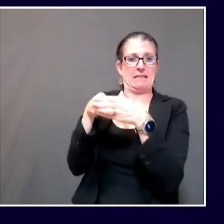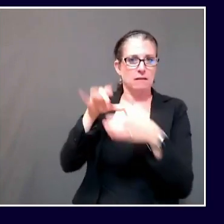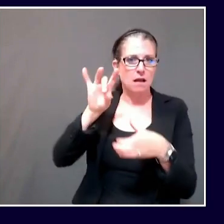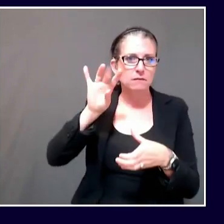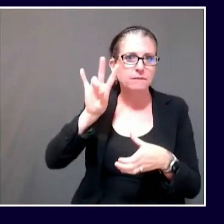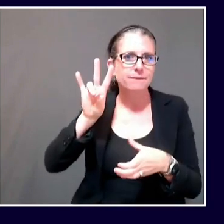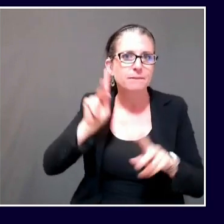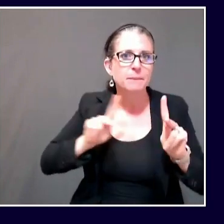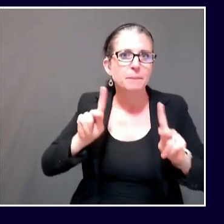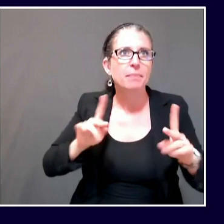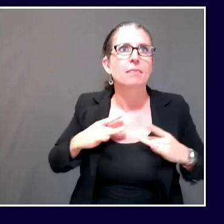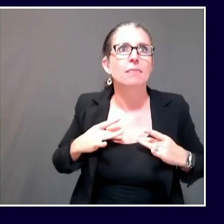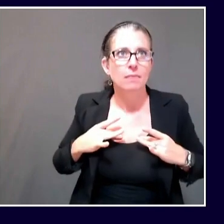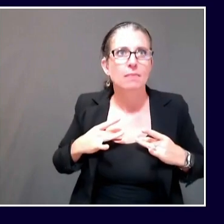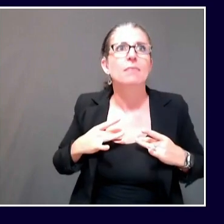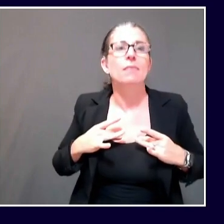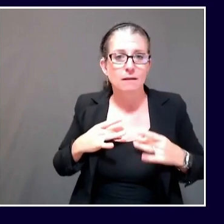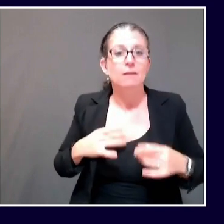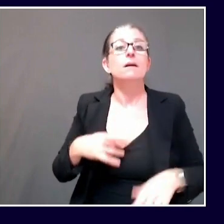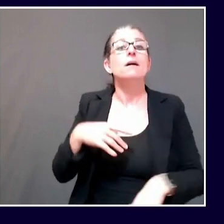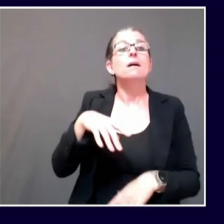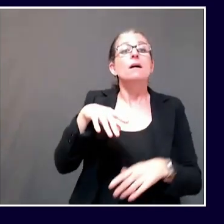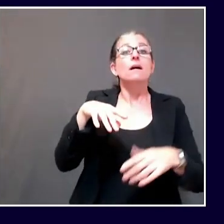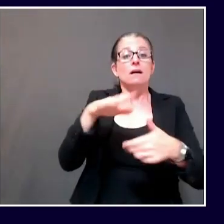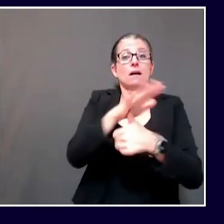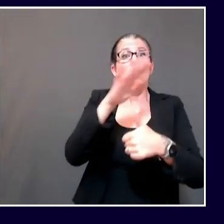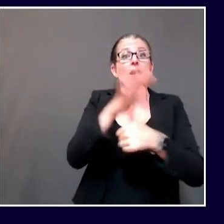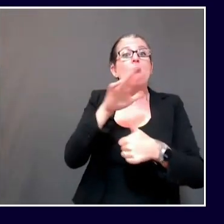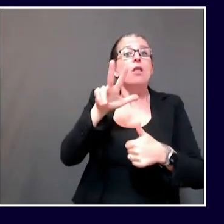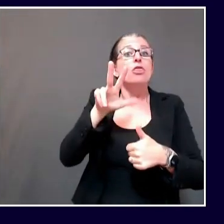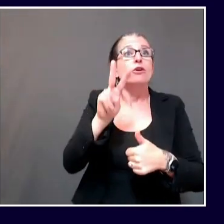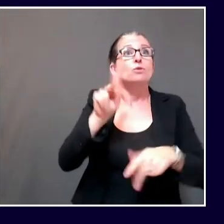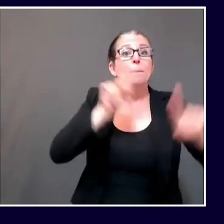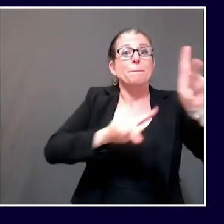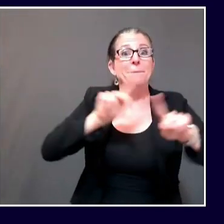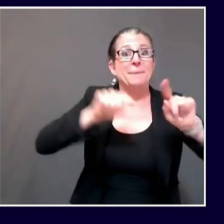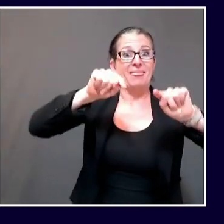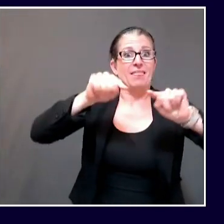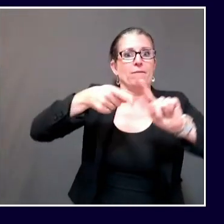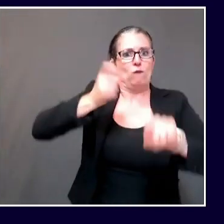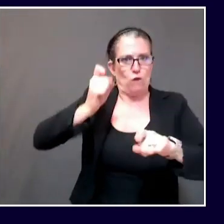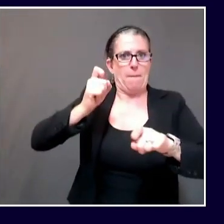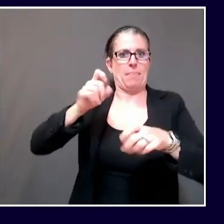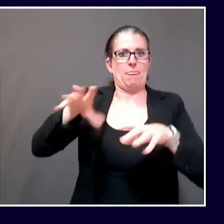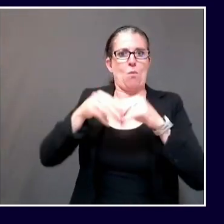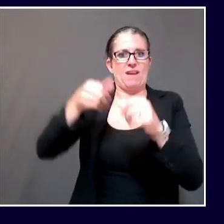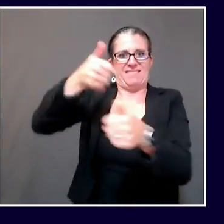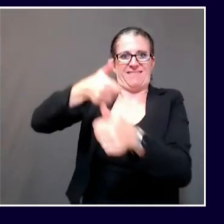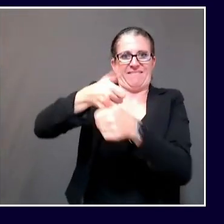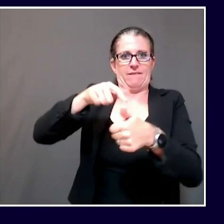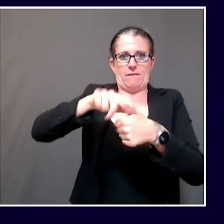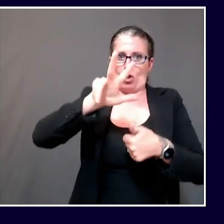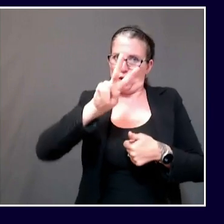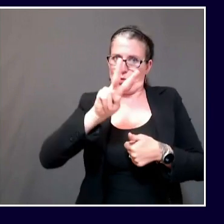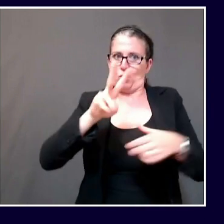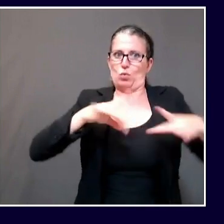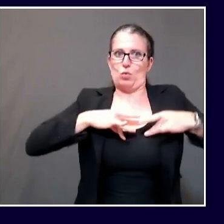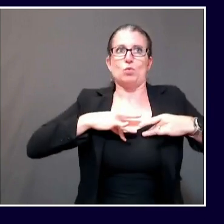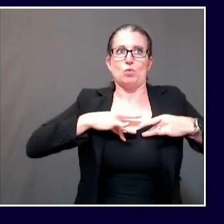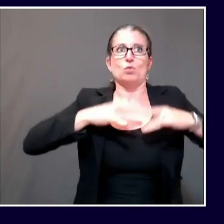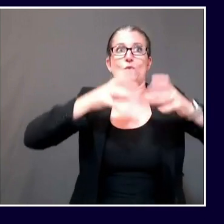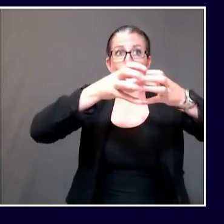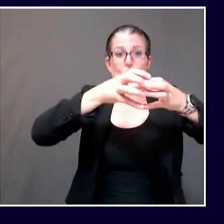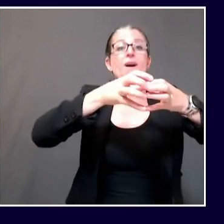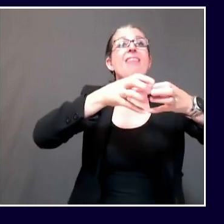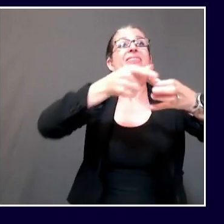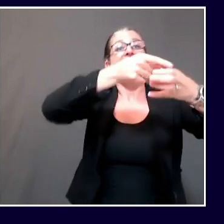cases. Those are individuals who directly attended the events on August 7th. There are 35